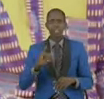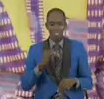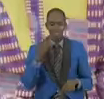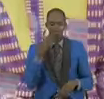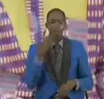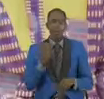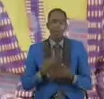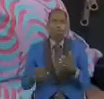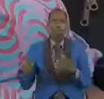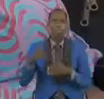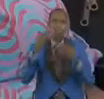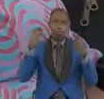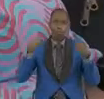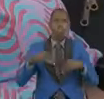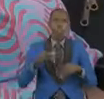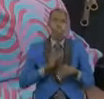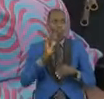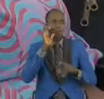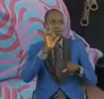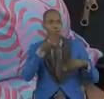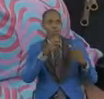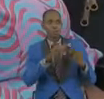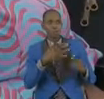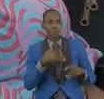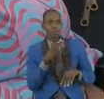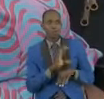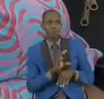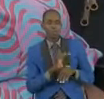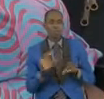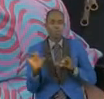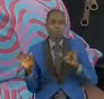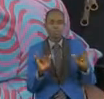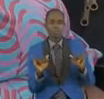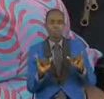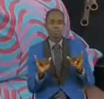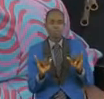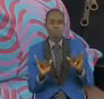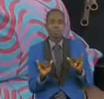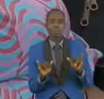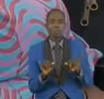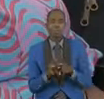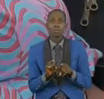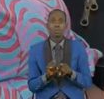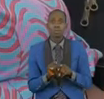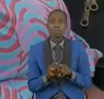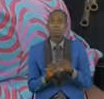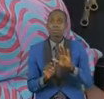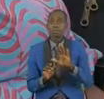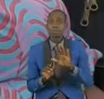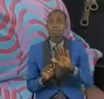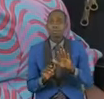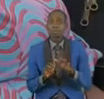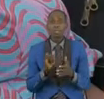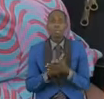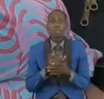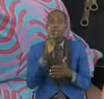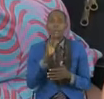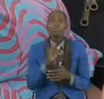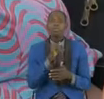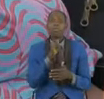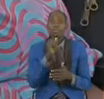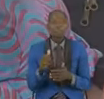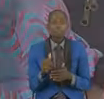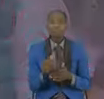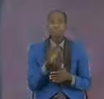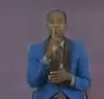I'm going to go to my church and do that also. Those are incorrigible members of deeper life.